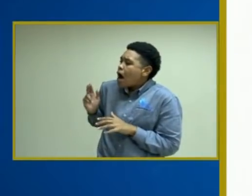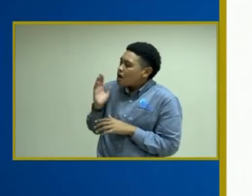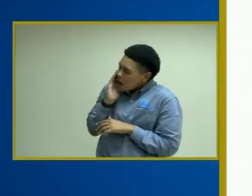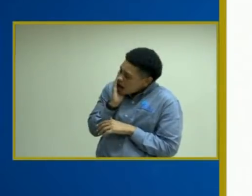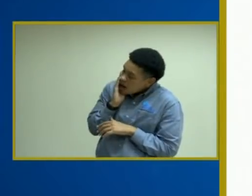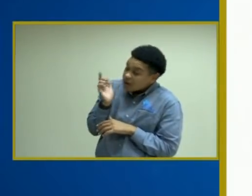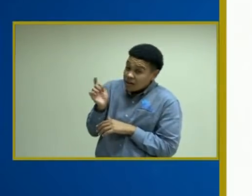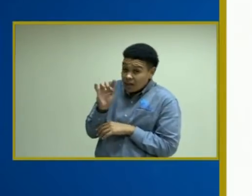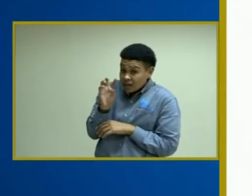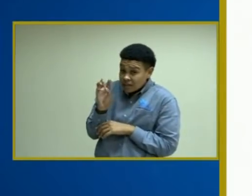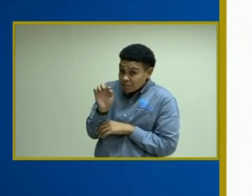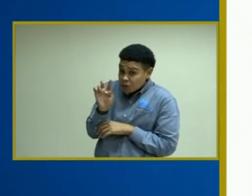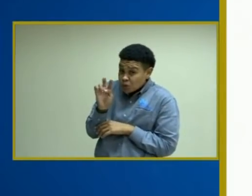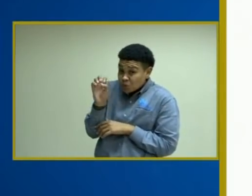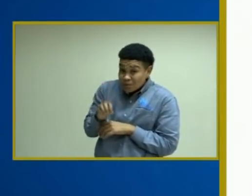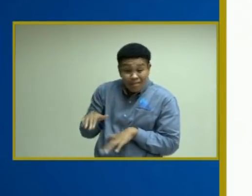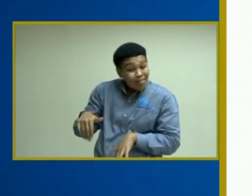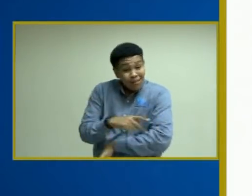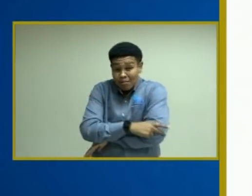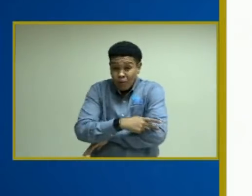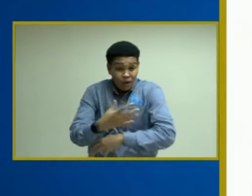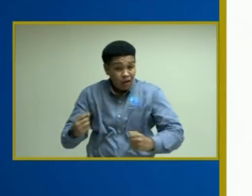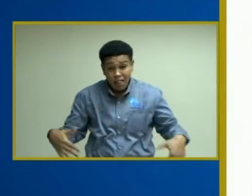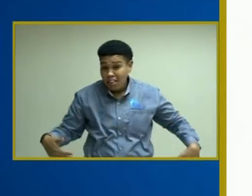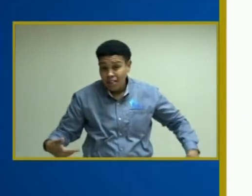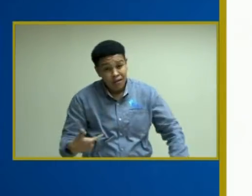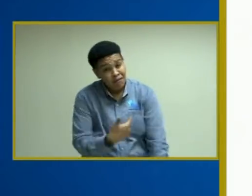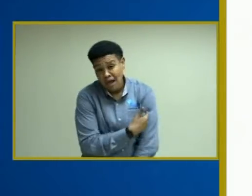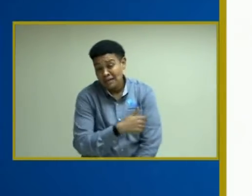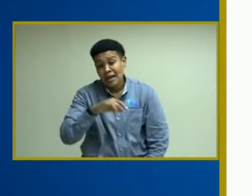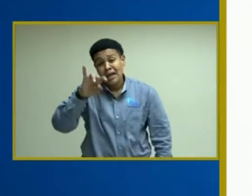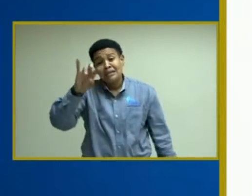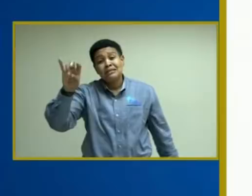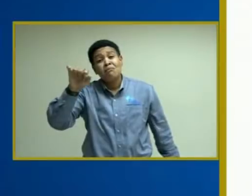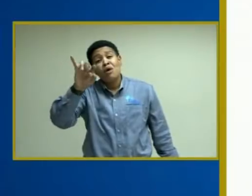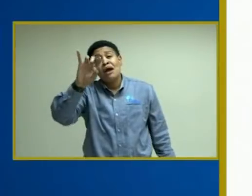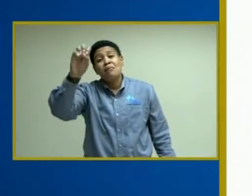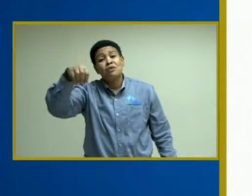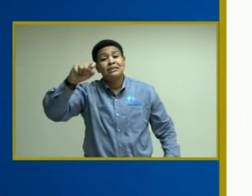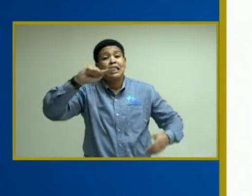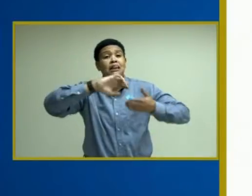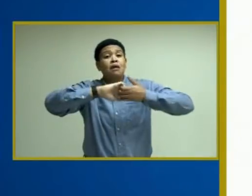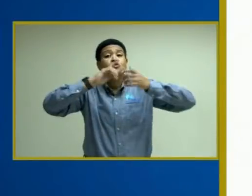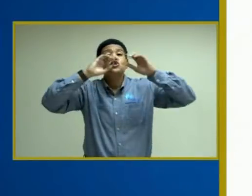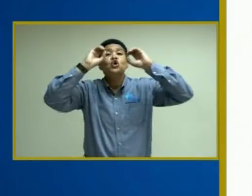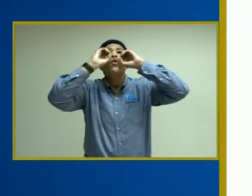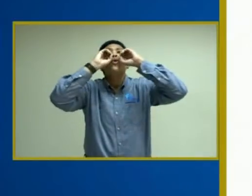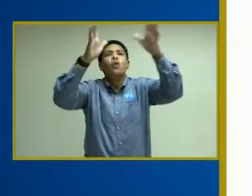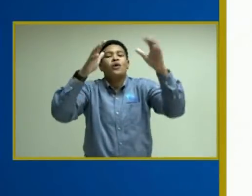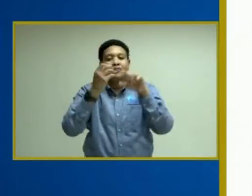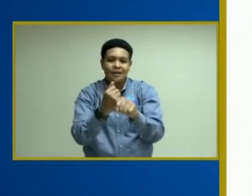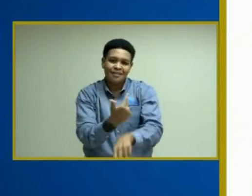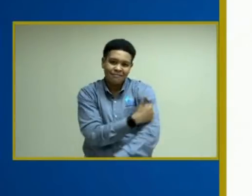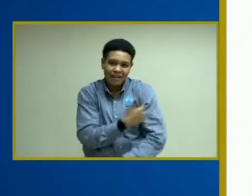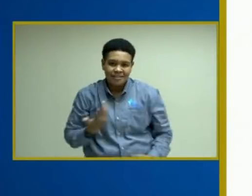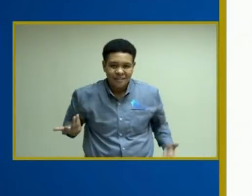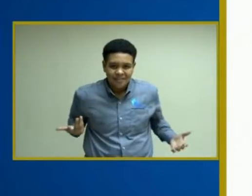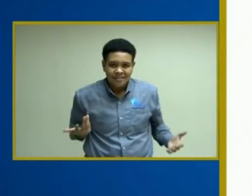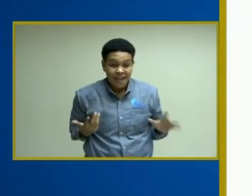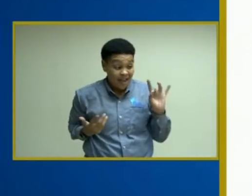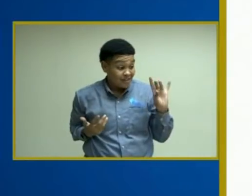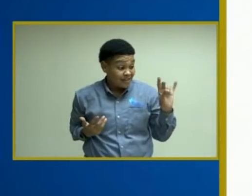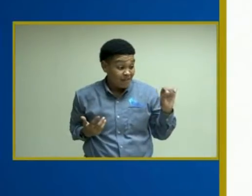86.2% unvaccinated in Portland, 87.8% unvaccinated in St. Thomas. So certainly these